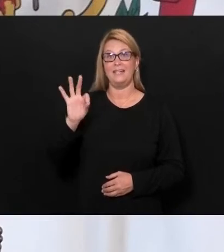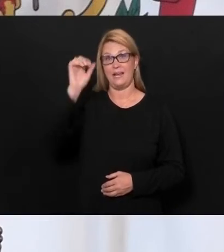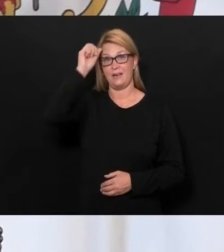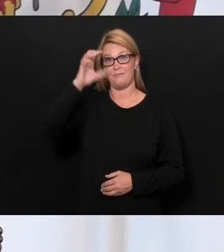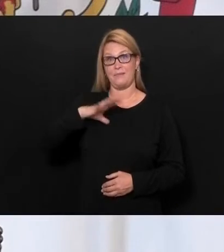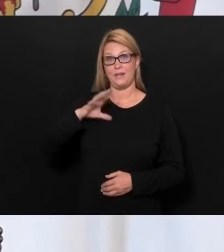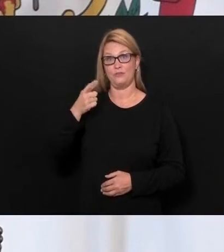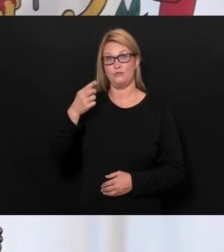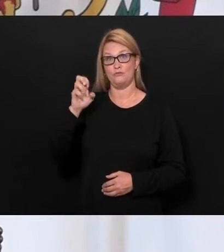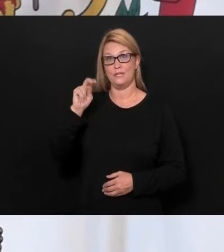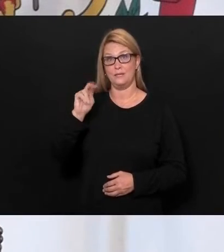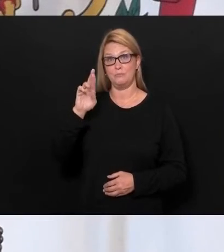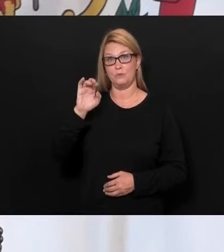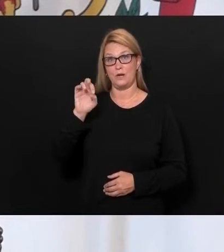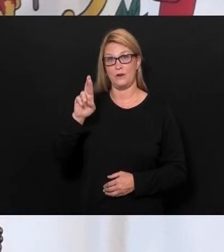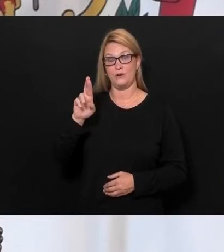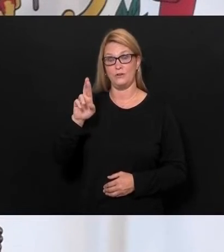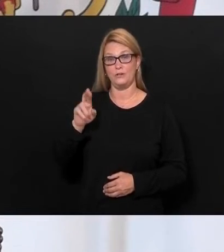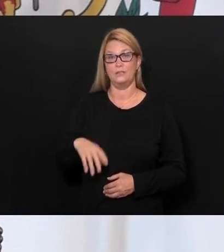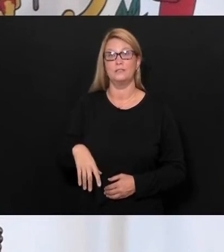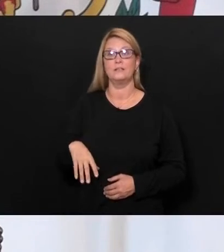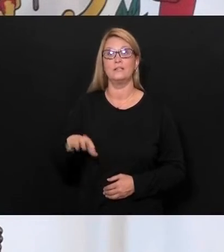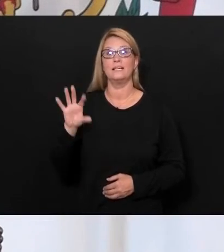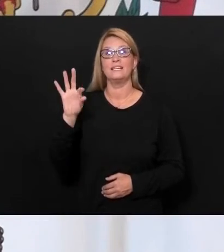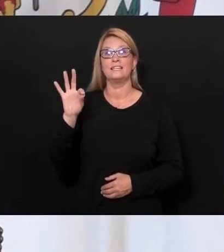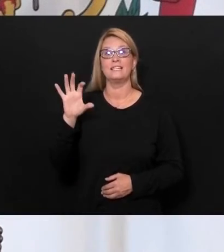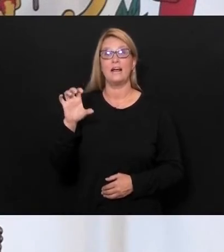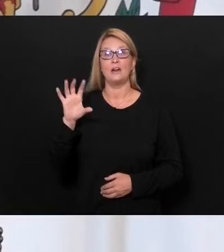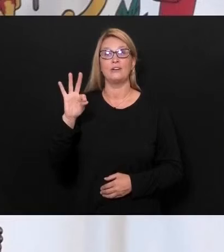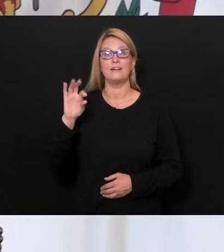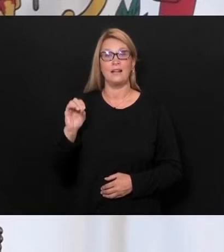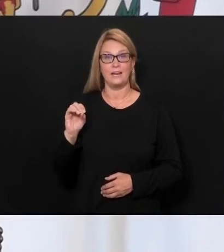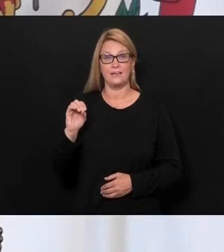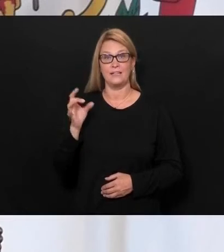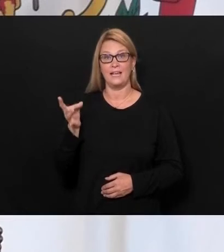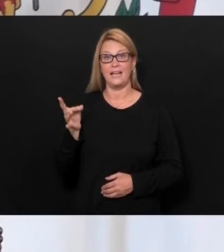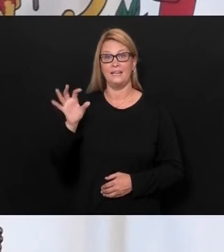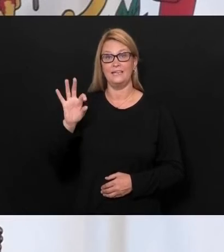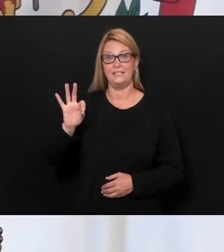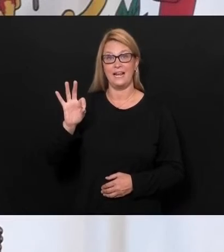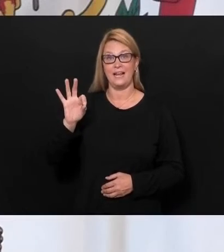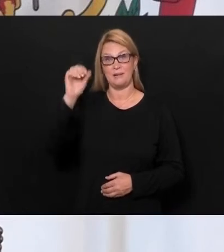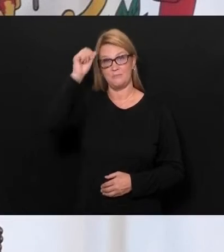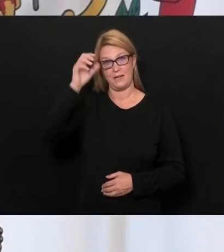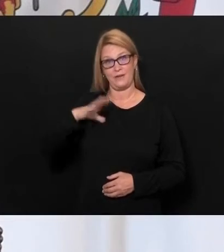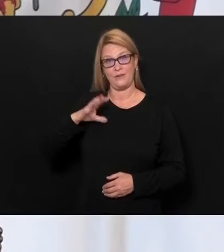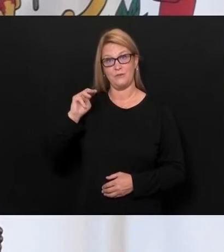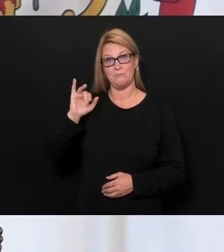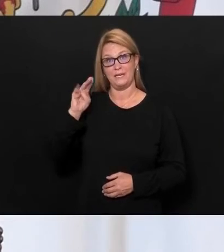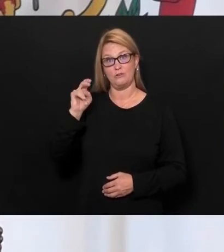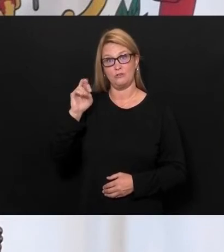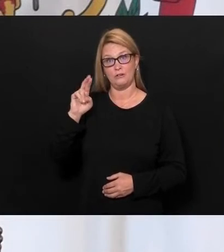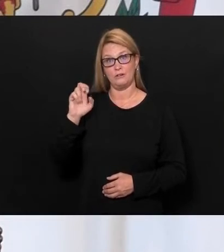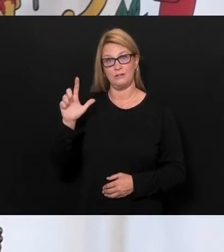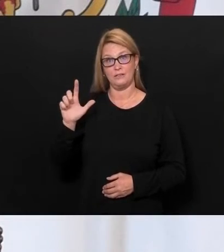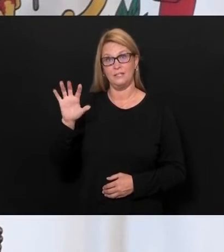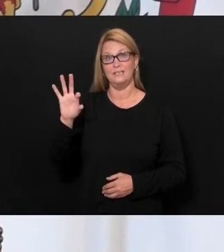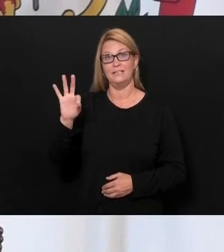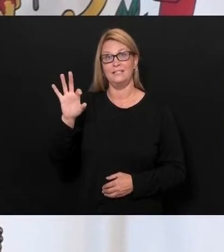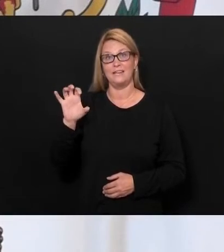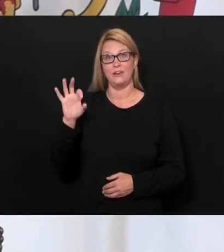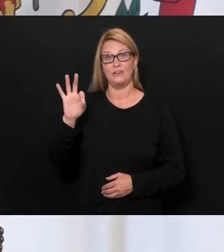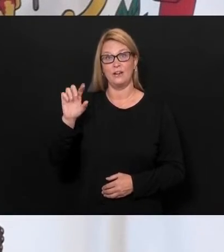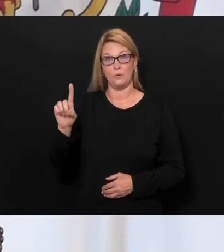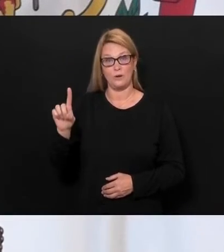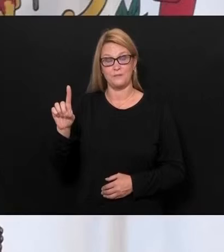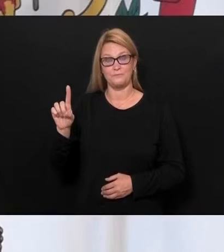male from Greenbrier County. The 990th death, an 89-year-old male from Mineral County. The